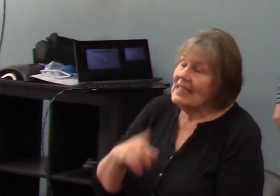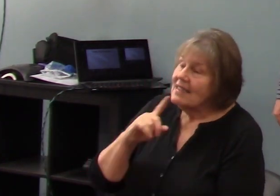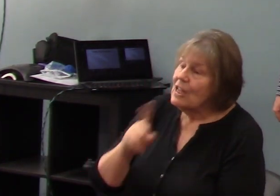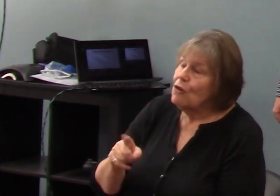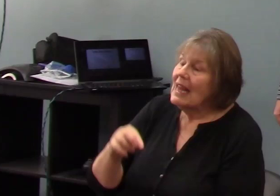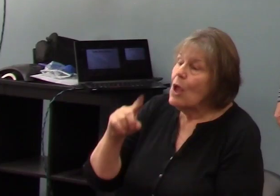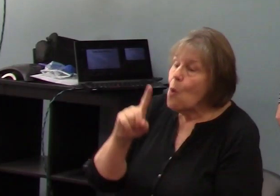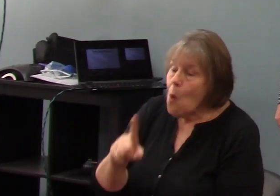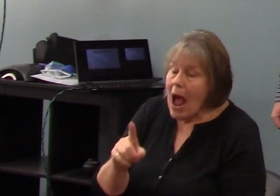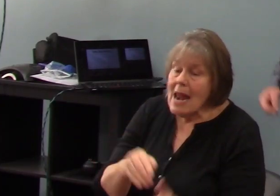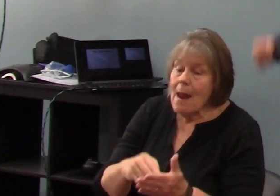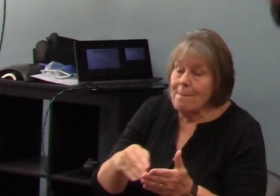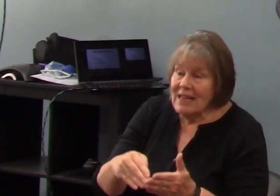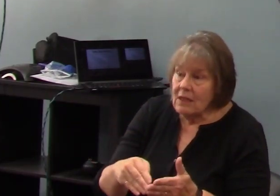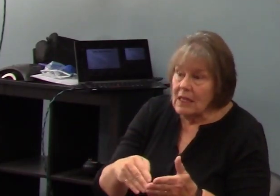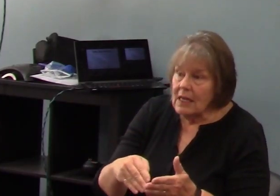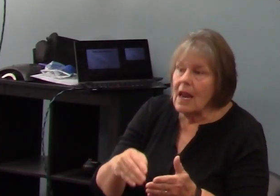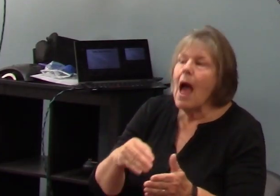million millions.